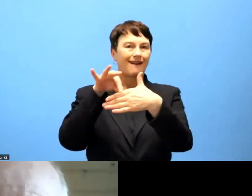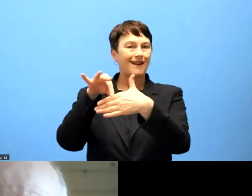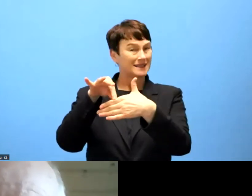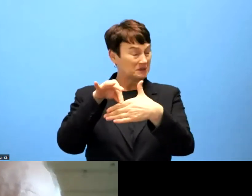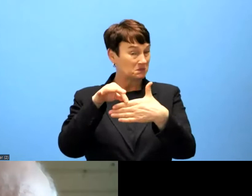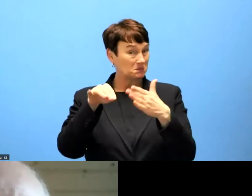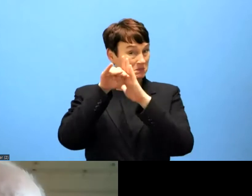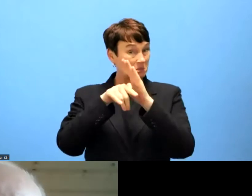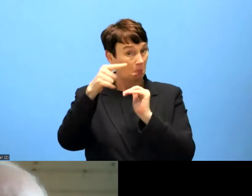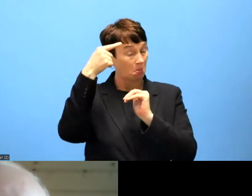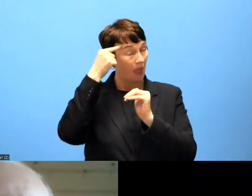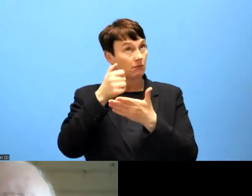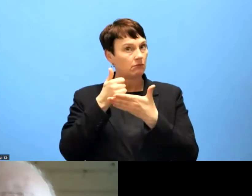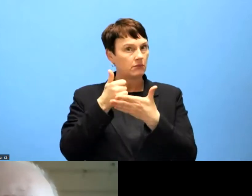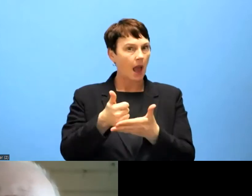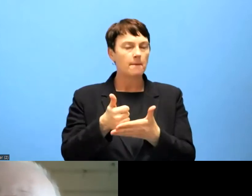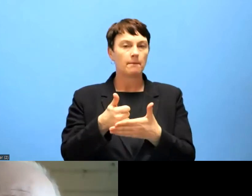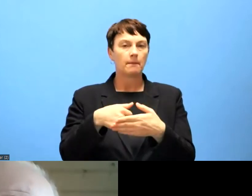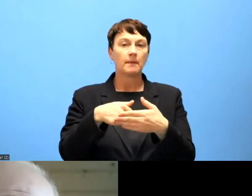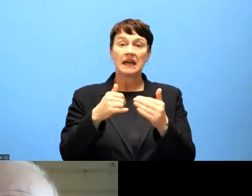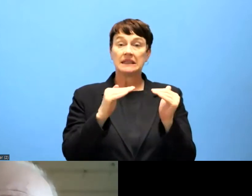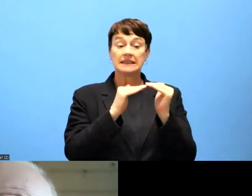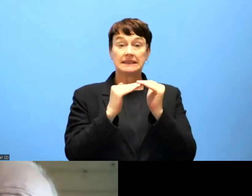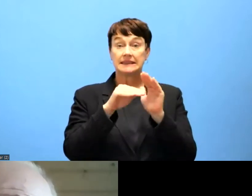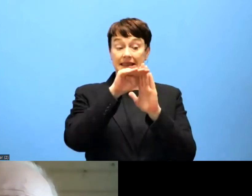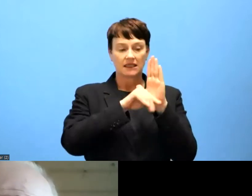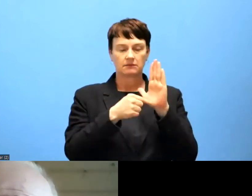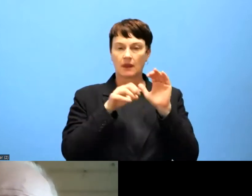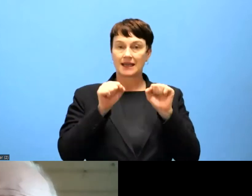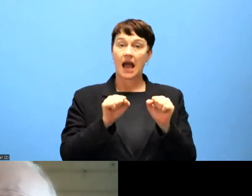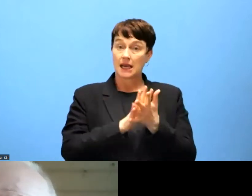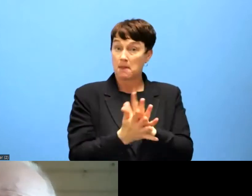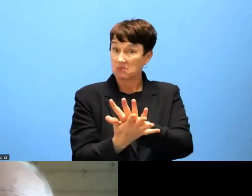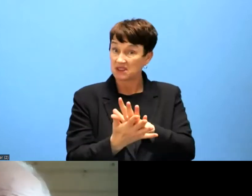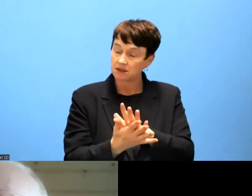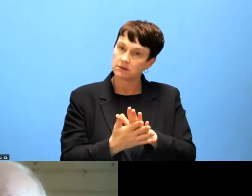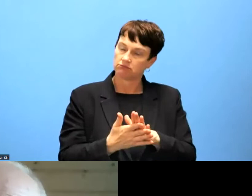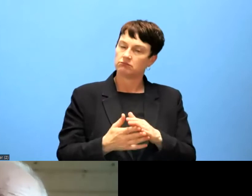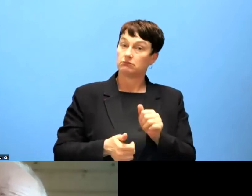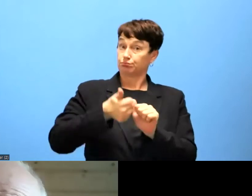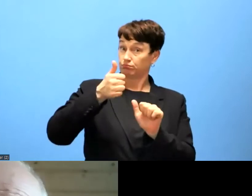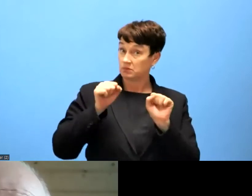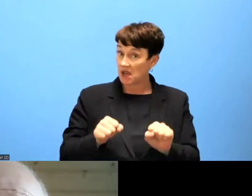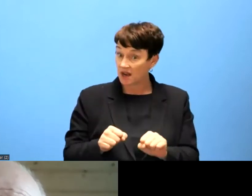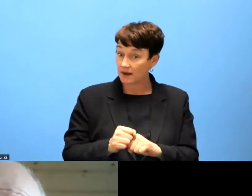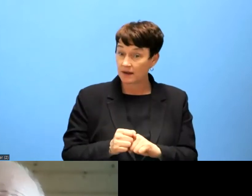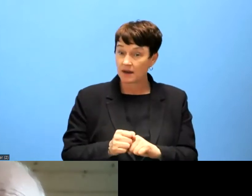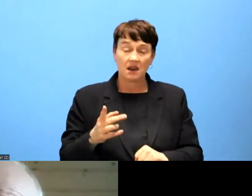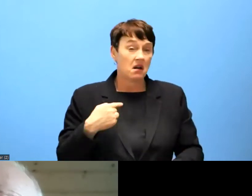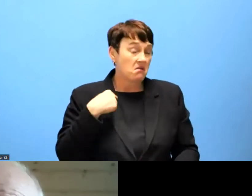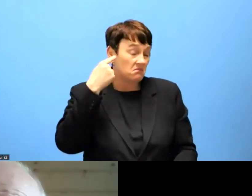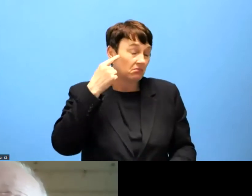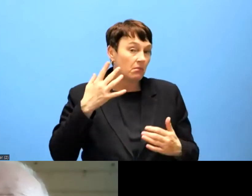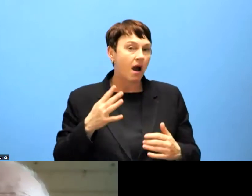standard? That may well be needed, but if so, it should be based on users'